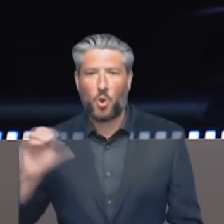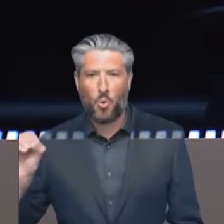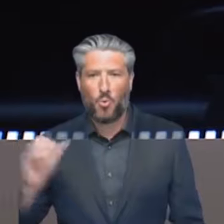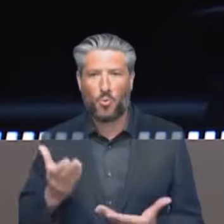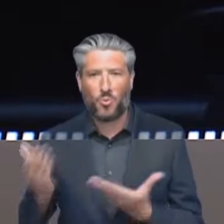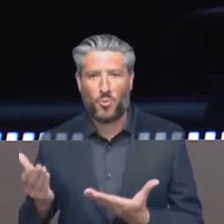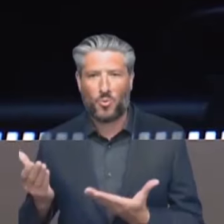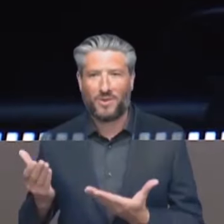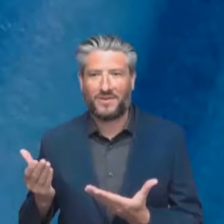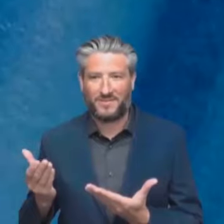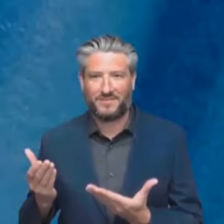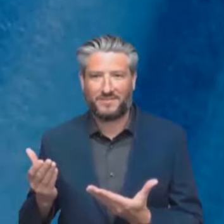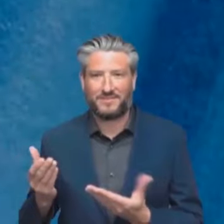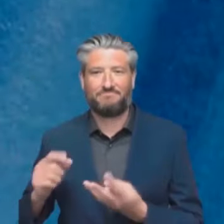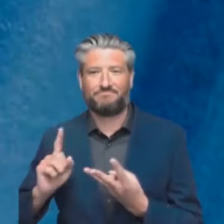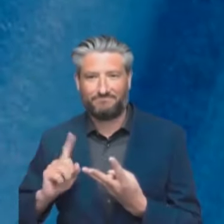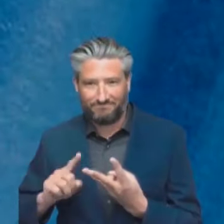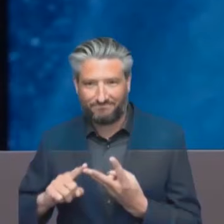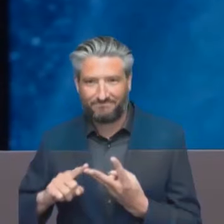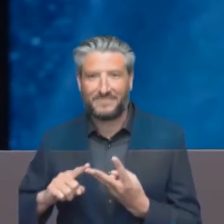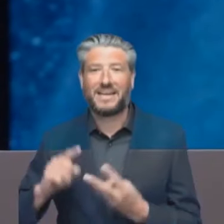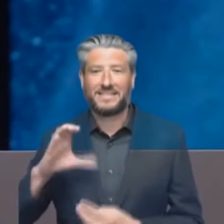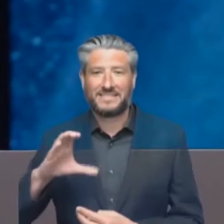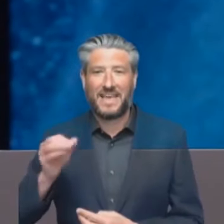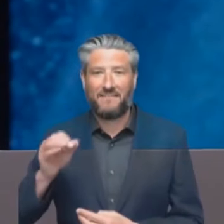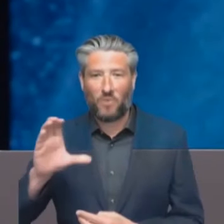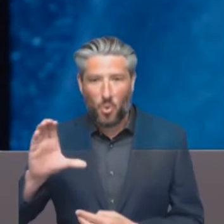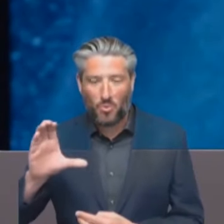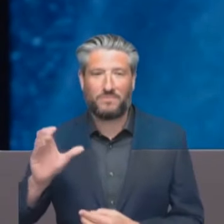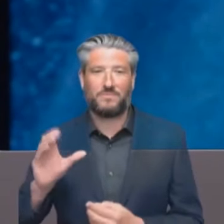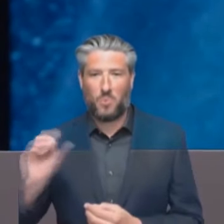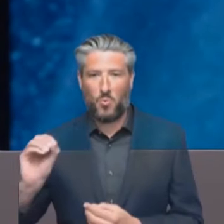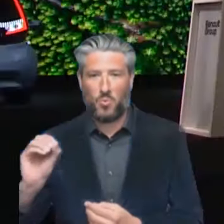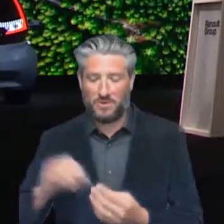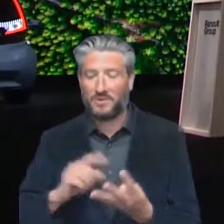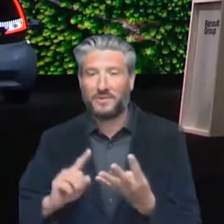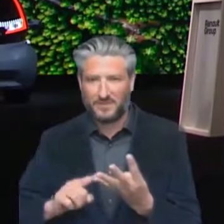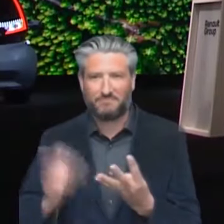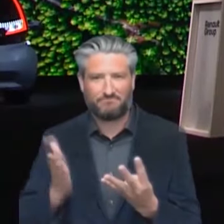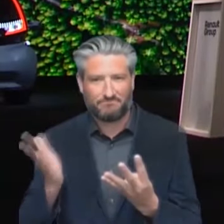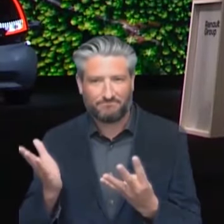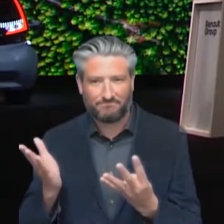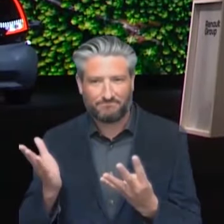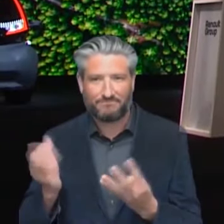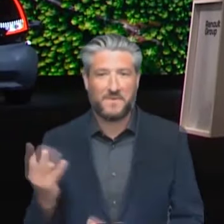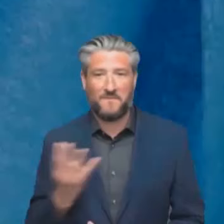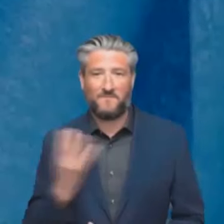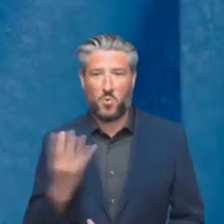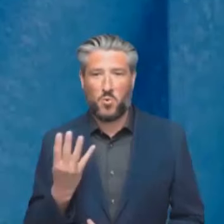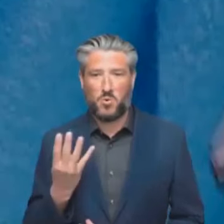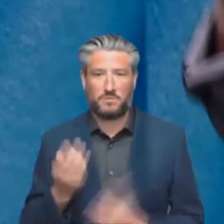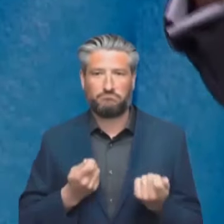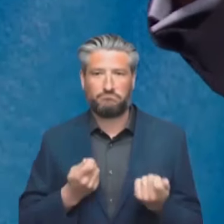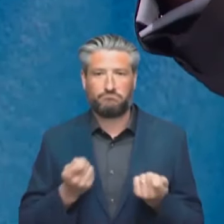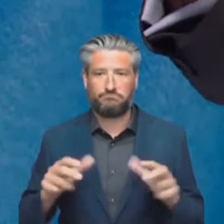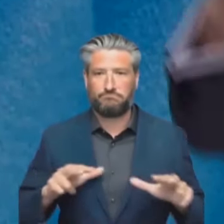Deputy CEO and Group CFO, and Mrs. Quitry de Pelleport, the Group's Chief Legal Officer. It is